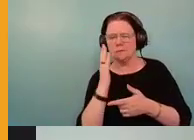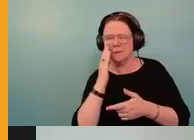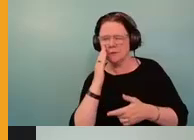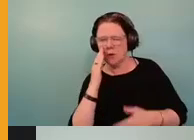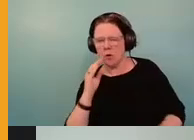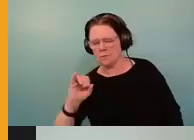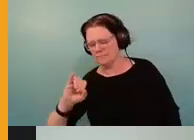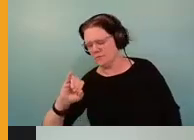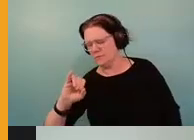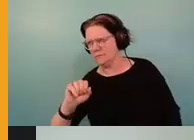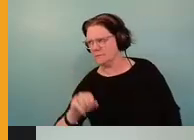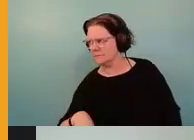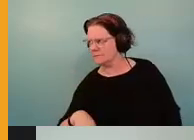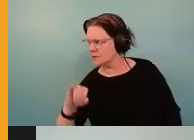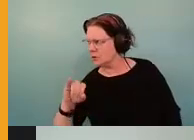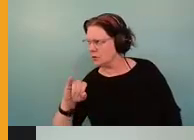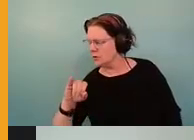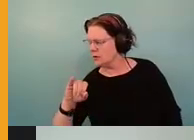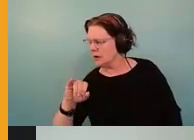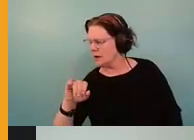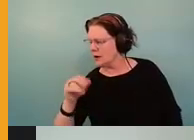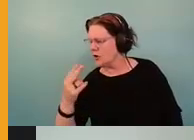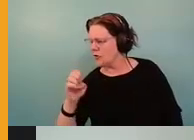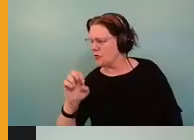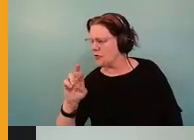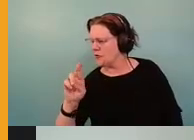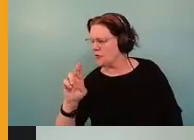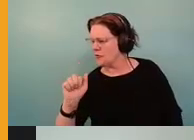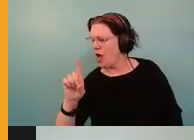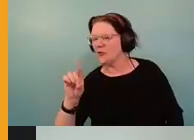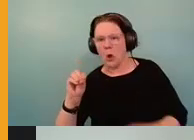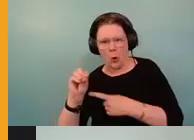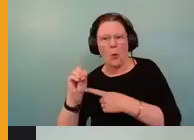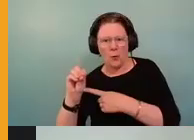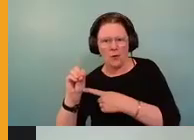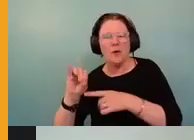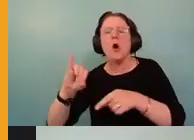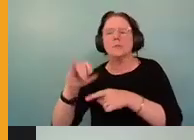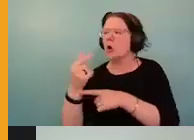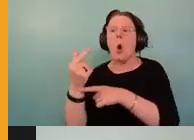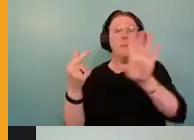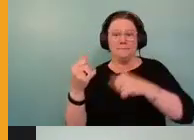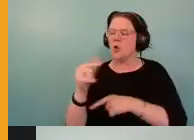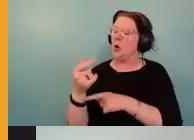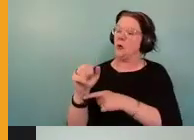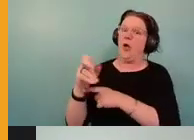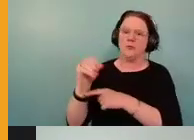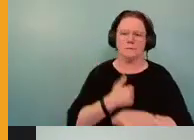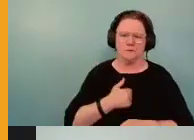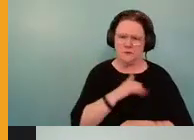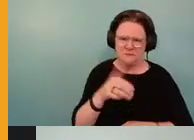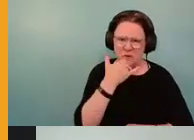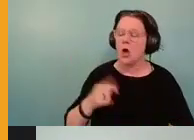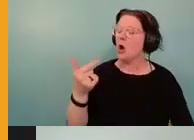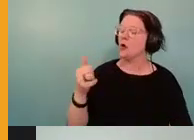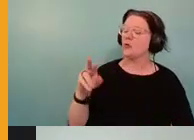this training, but Geraldo did a report many years ago at a state institution